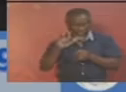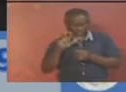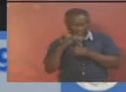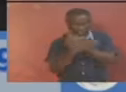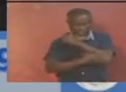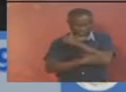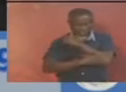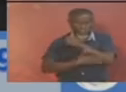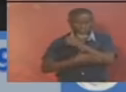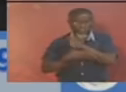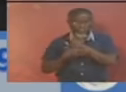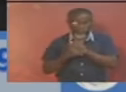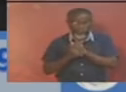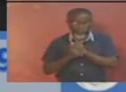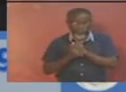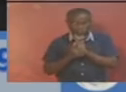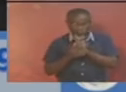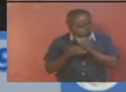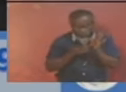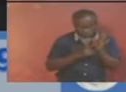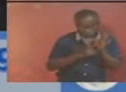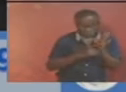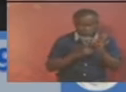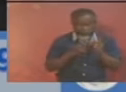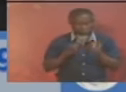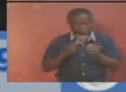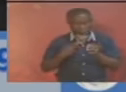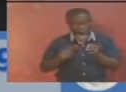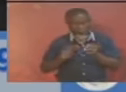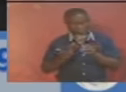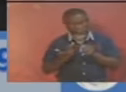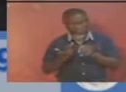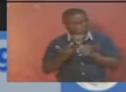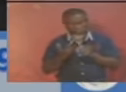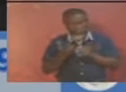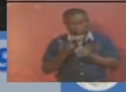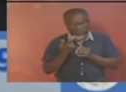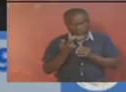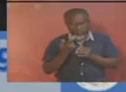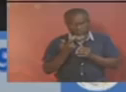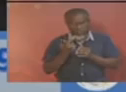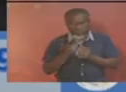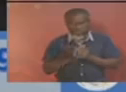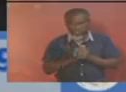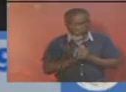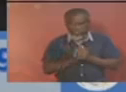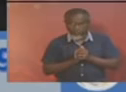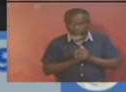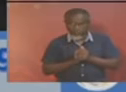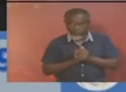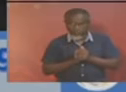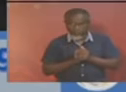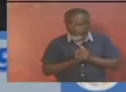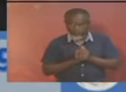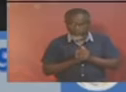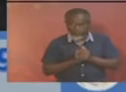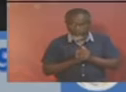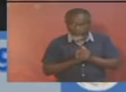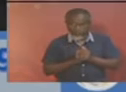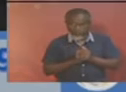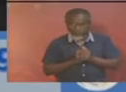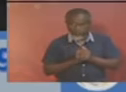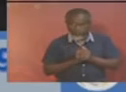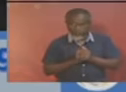that report, it's about 545,000 reported cases, and this is in our situation